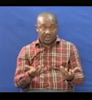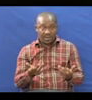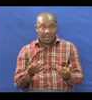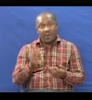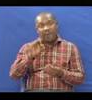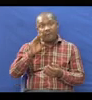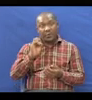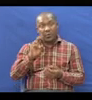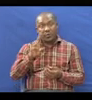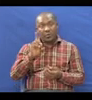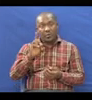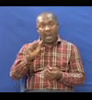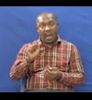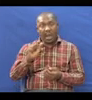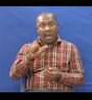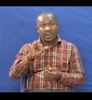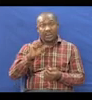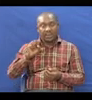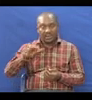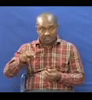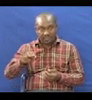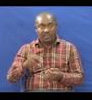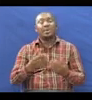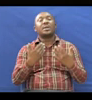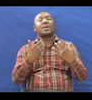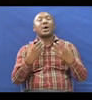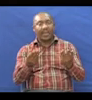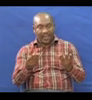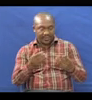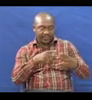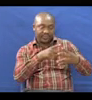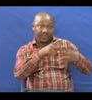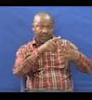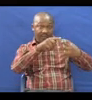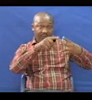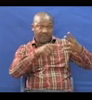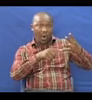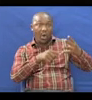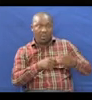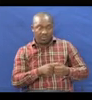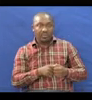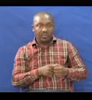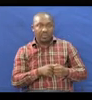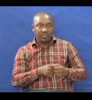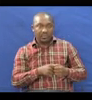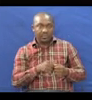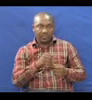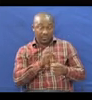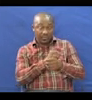Yes. We have 4 features of feudalism. We have 4 features of